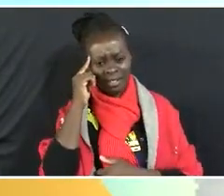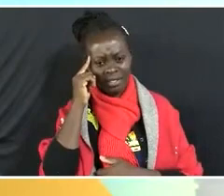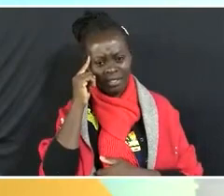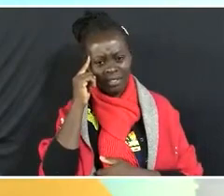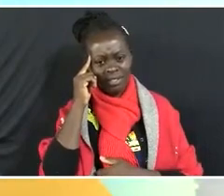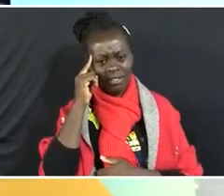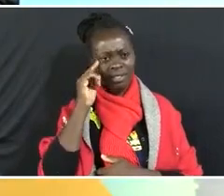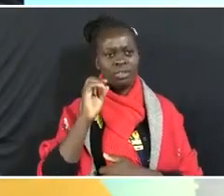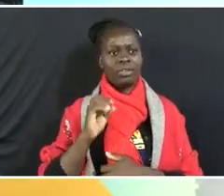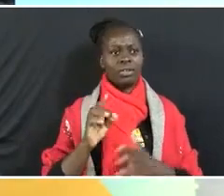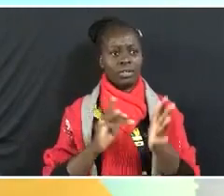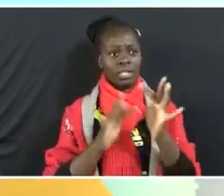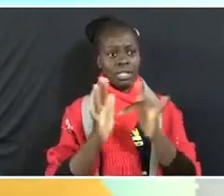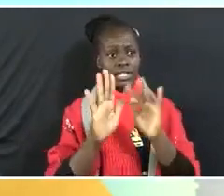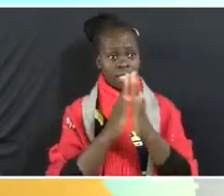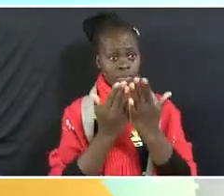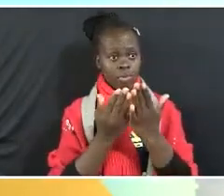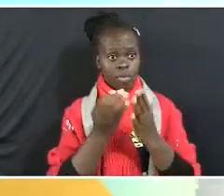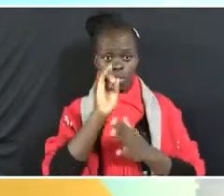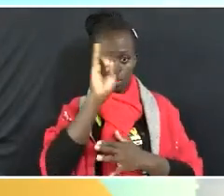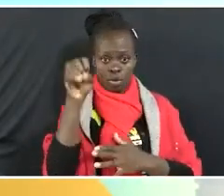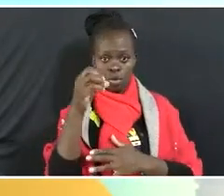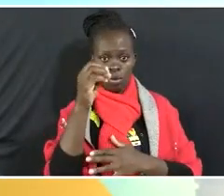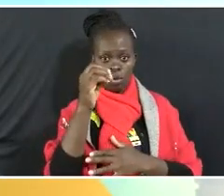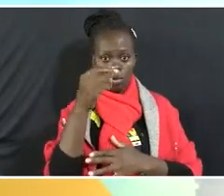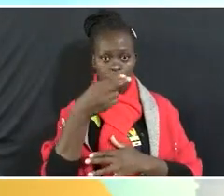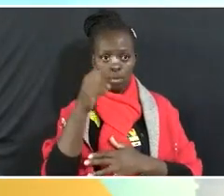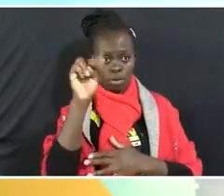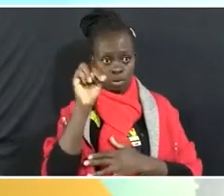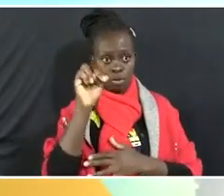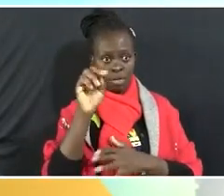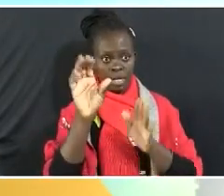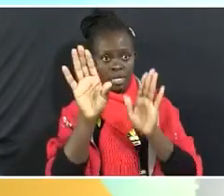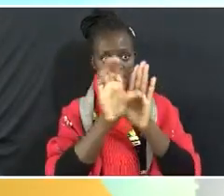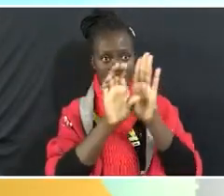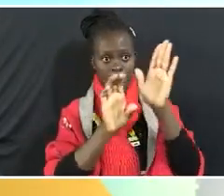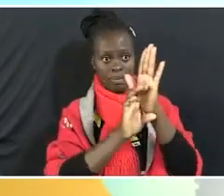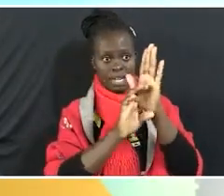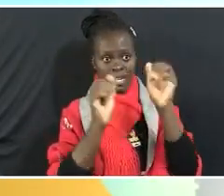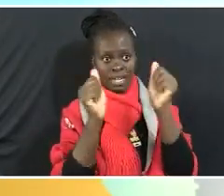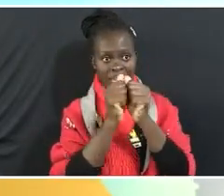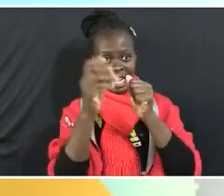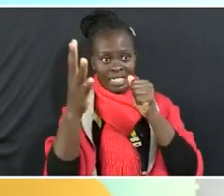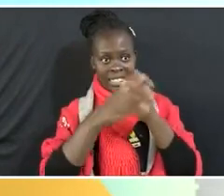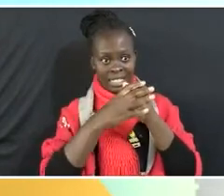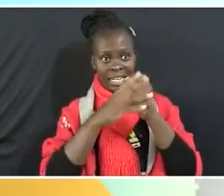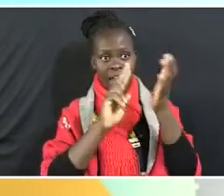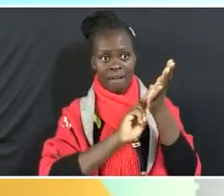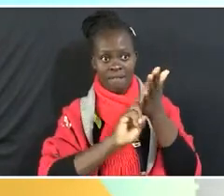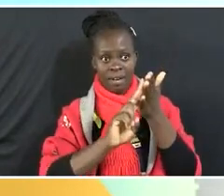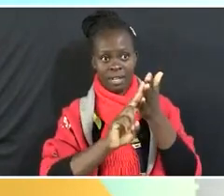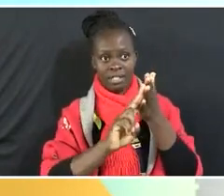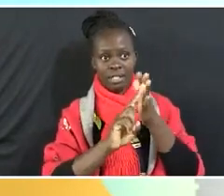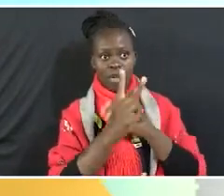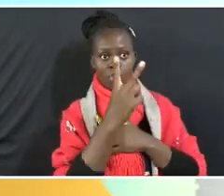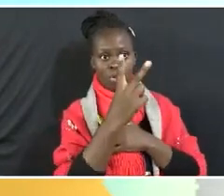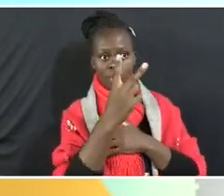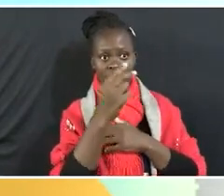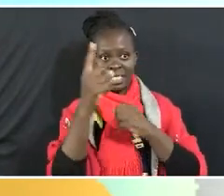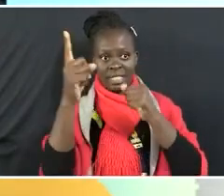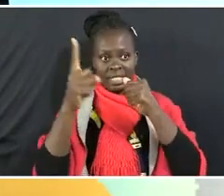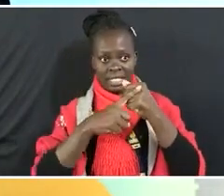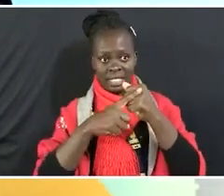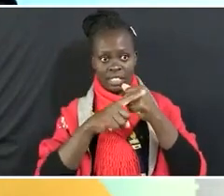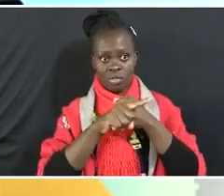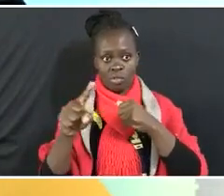19, reading from verses 26 and 27. Jesus looks at the murder. And when